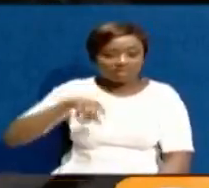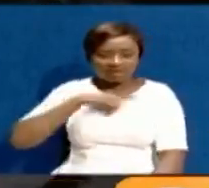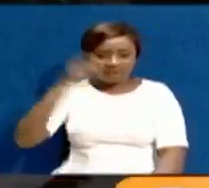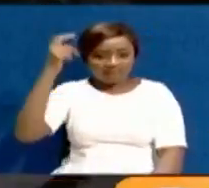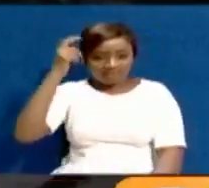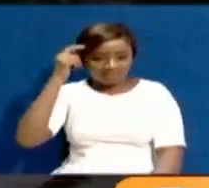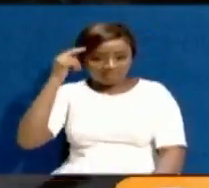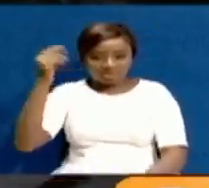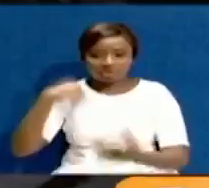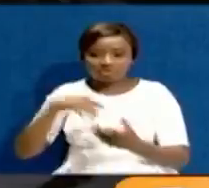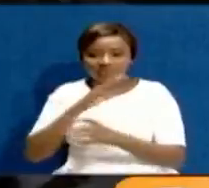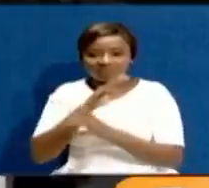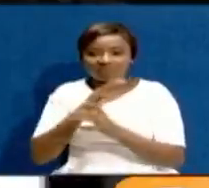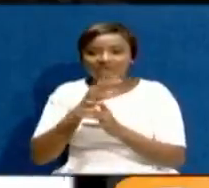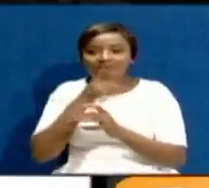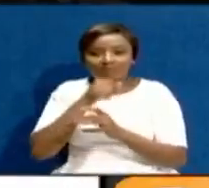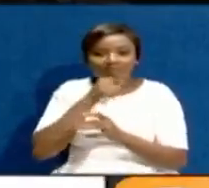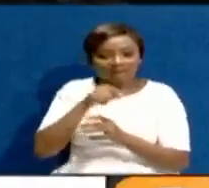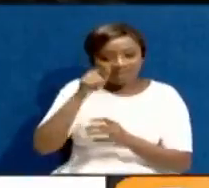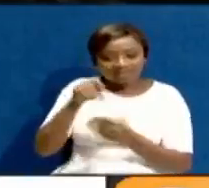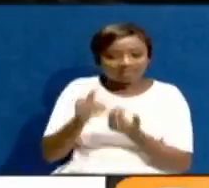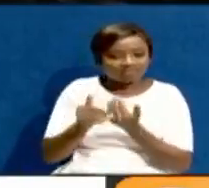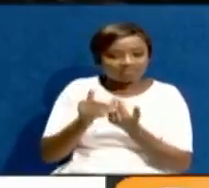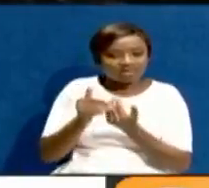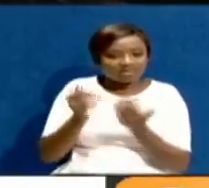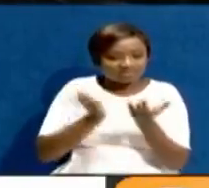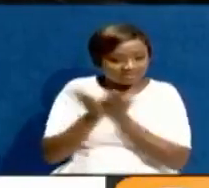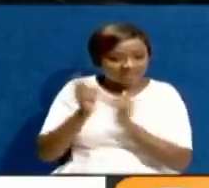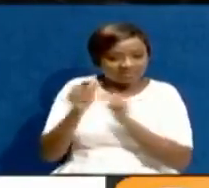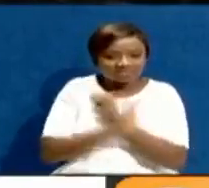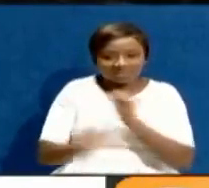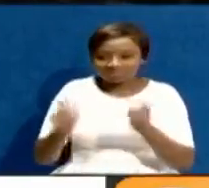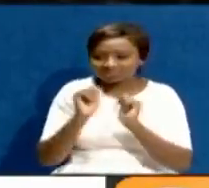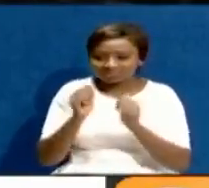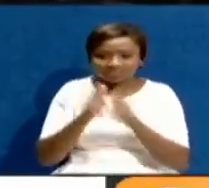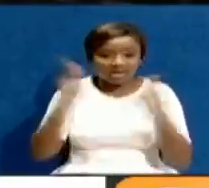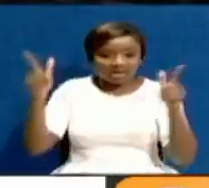in memory of a man who served this country, we have decided